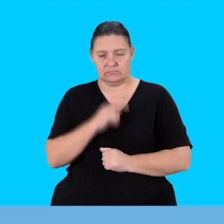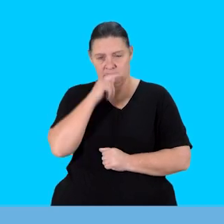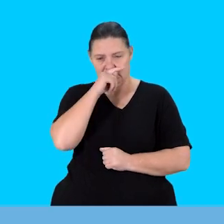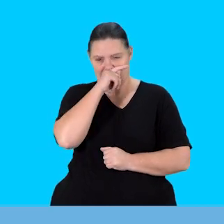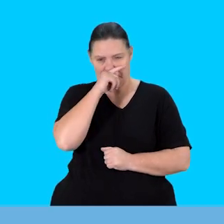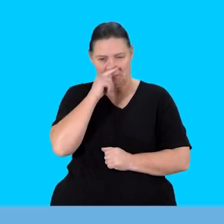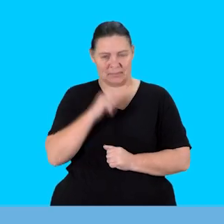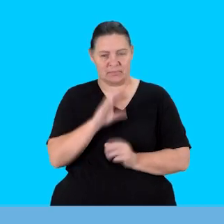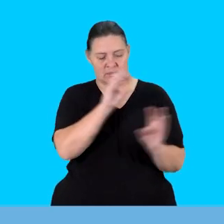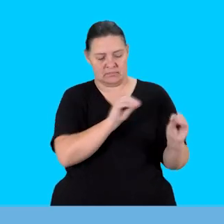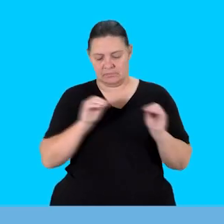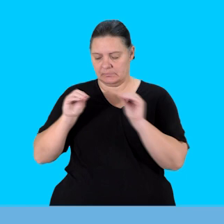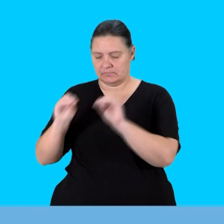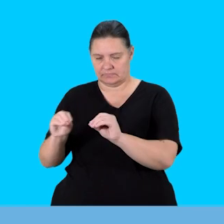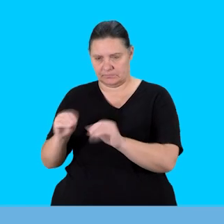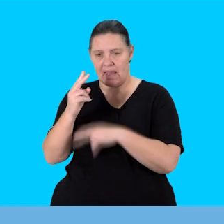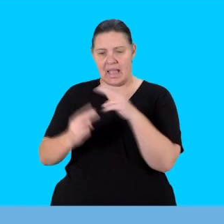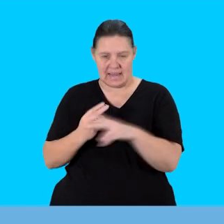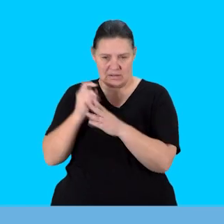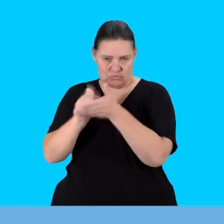ZnCl2 plus H2.